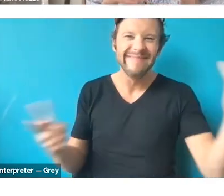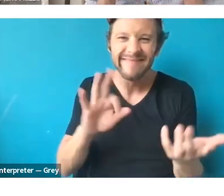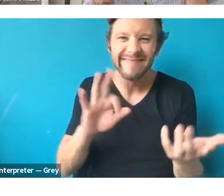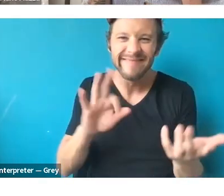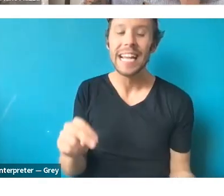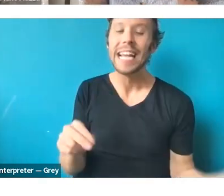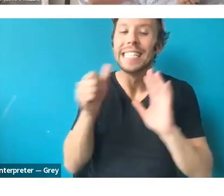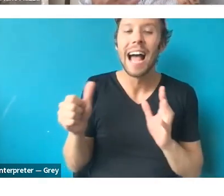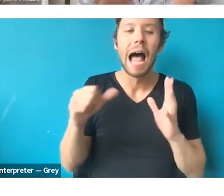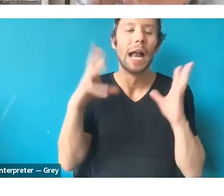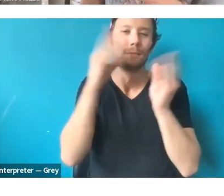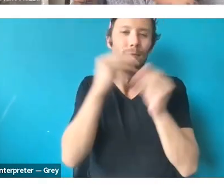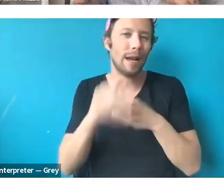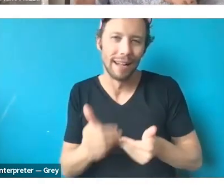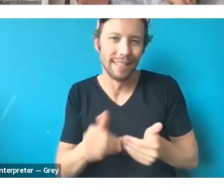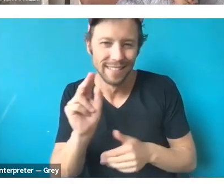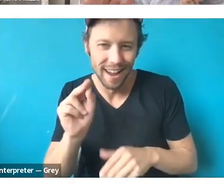for the world. But like there